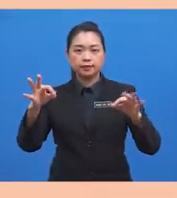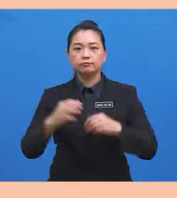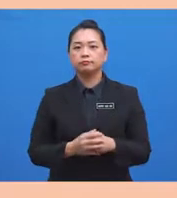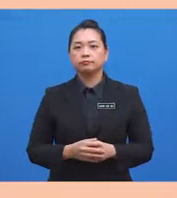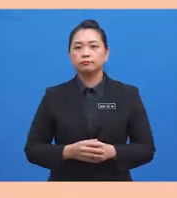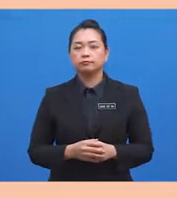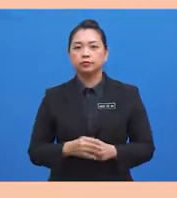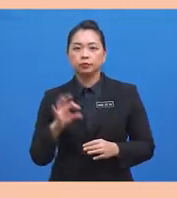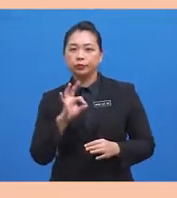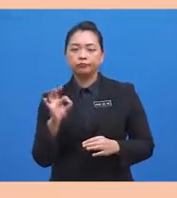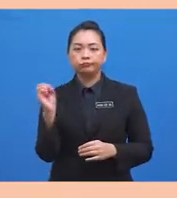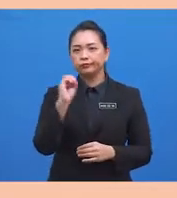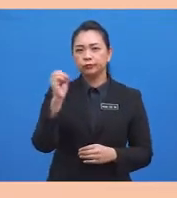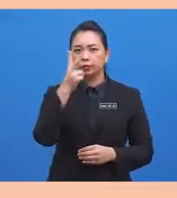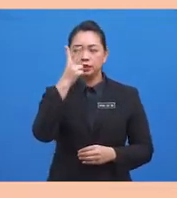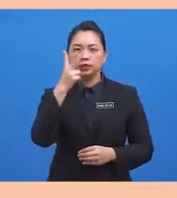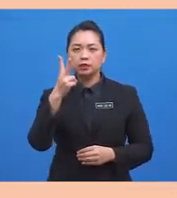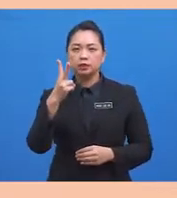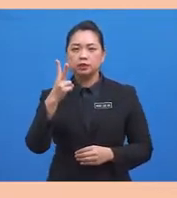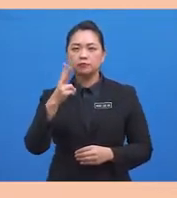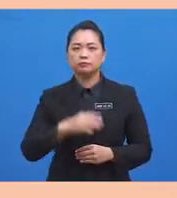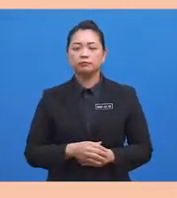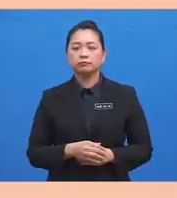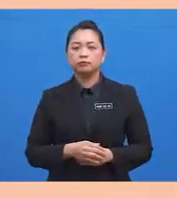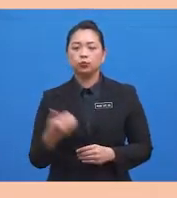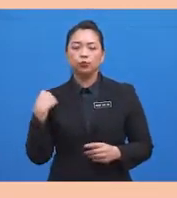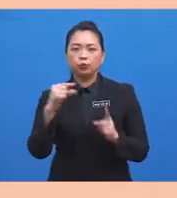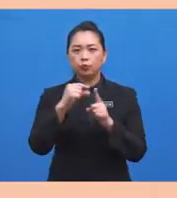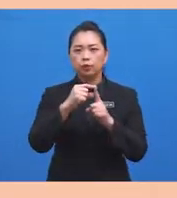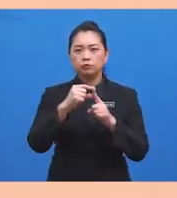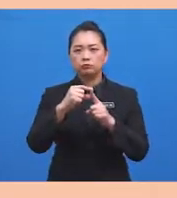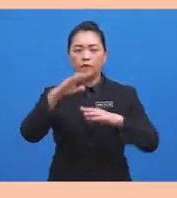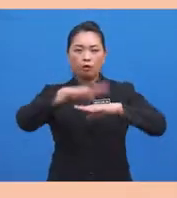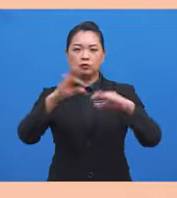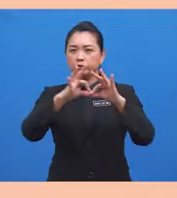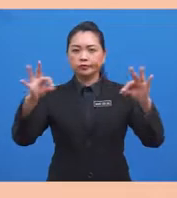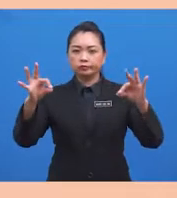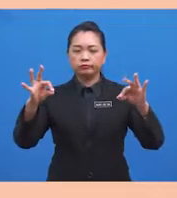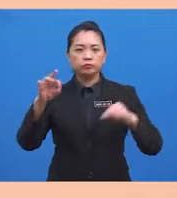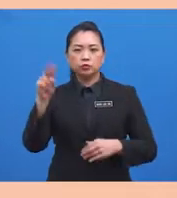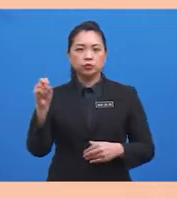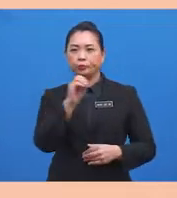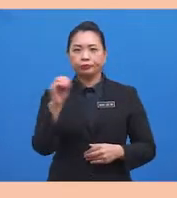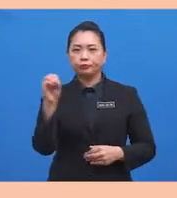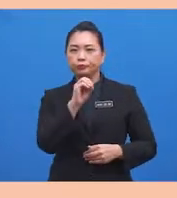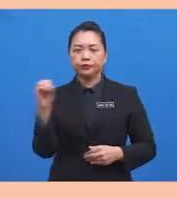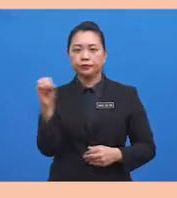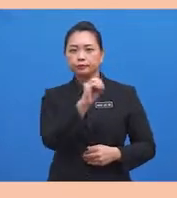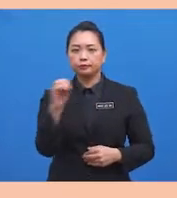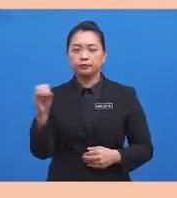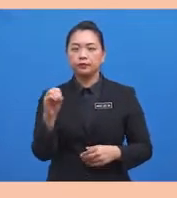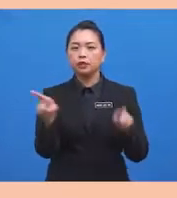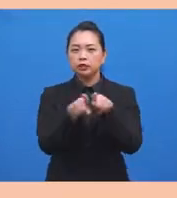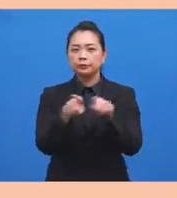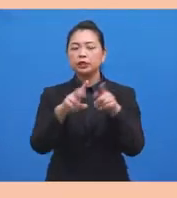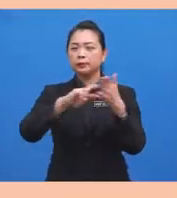Notice that we do not see anything related to a gathering or the word legend. No mention of these words or words